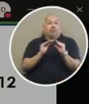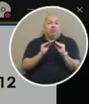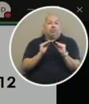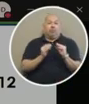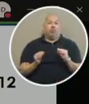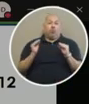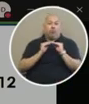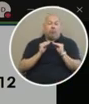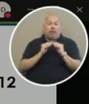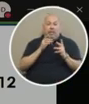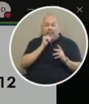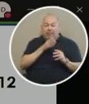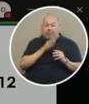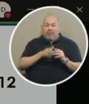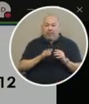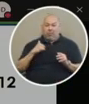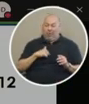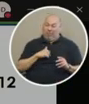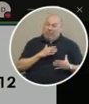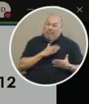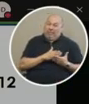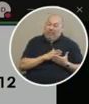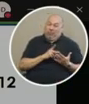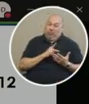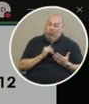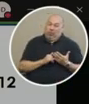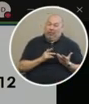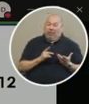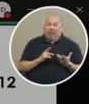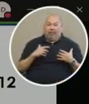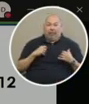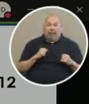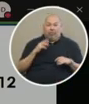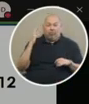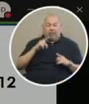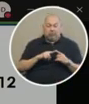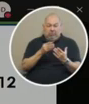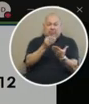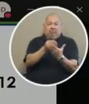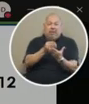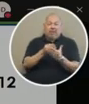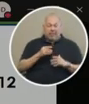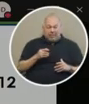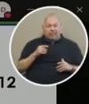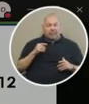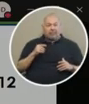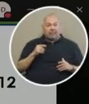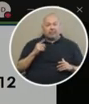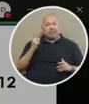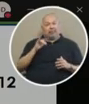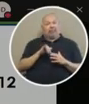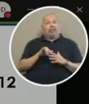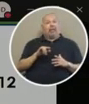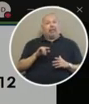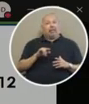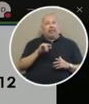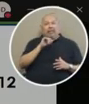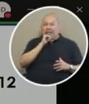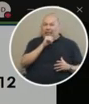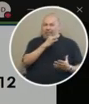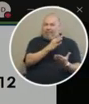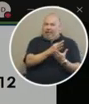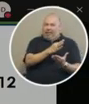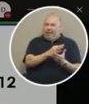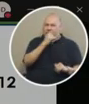money to not complete it, if we stop the project for either health reasons or financial reasons, in this case, on something like that, it wouldn't be